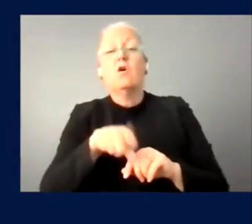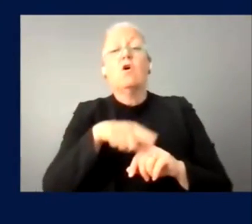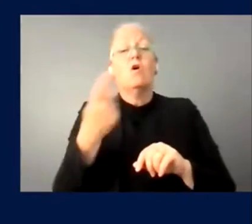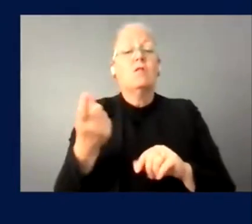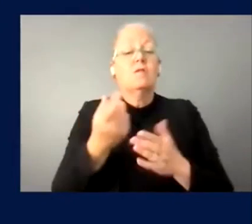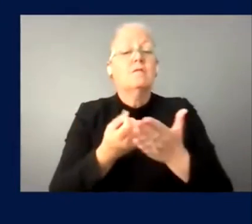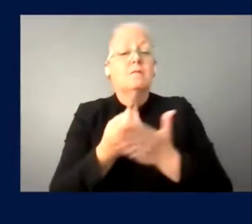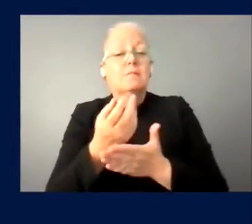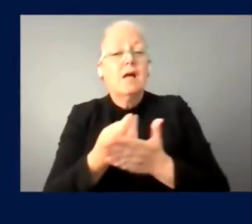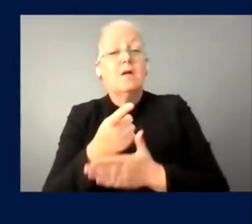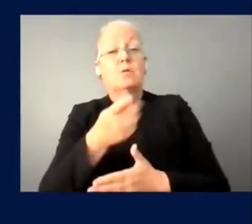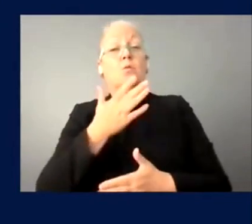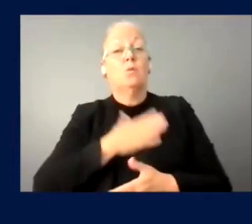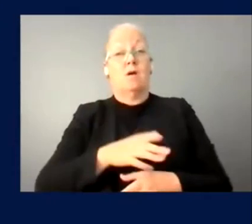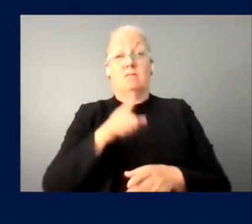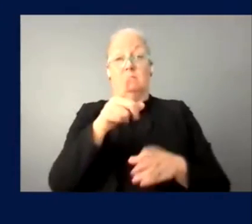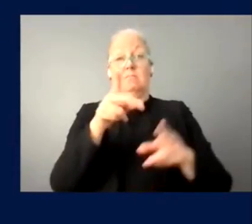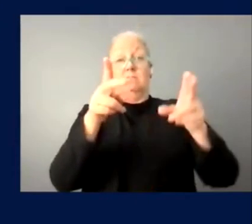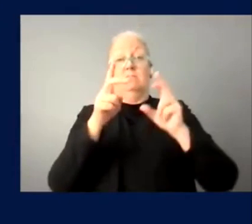all.